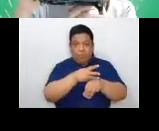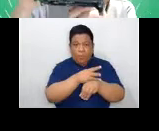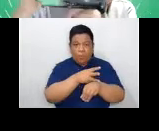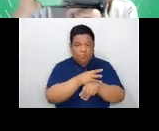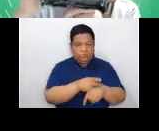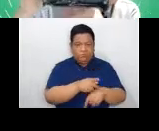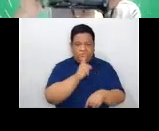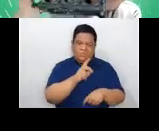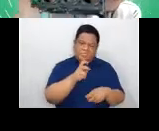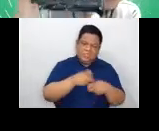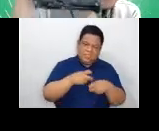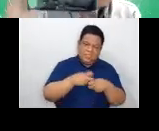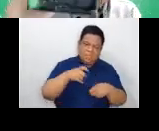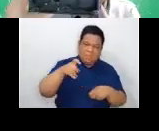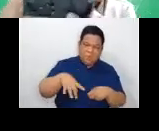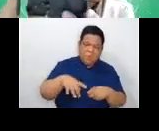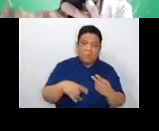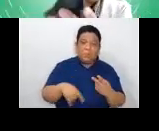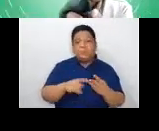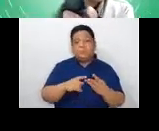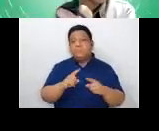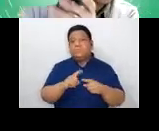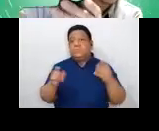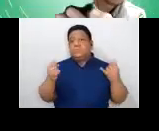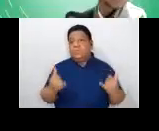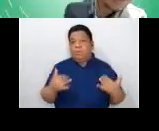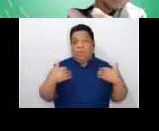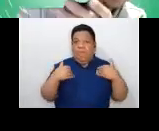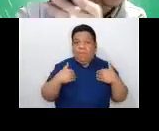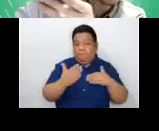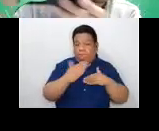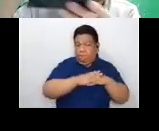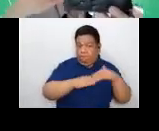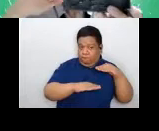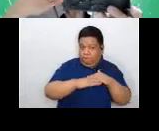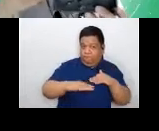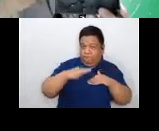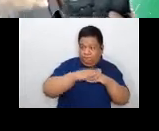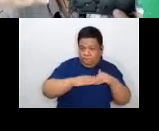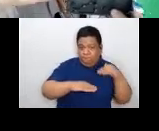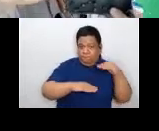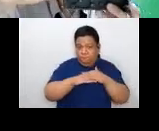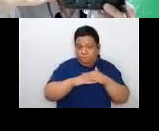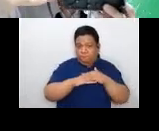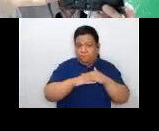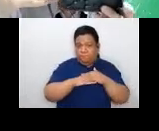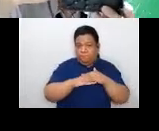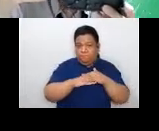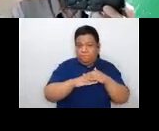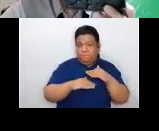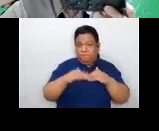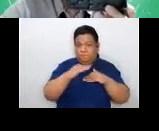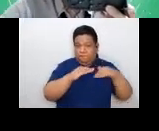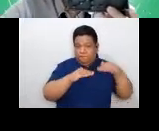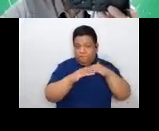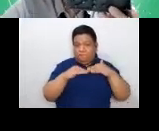you would have an even harder time. But because additive manufacturing builds the layers, come on, you can do it. Because additive manufacturing builds it